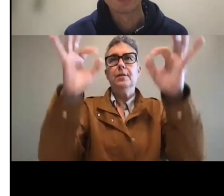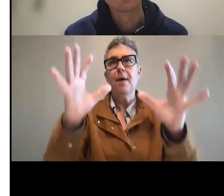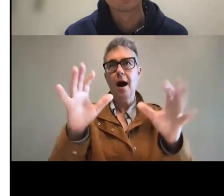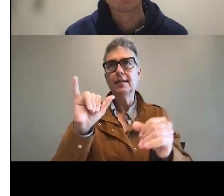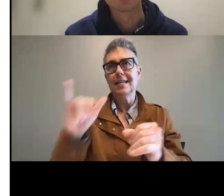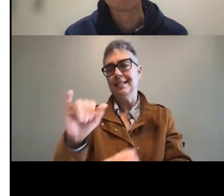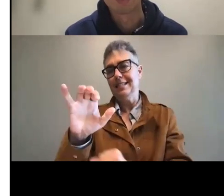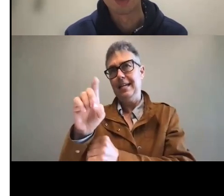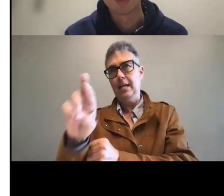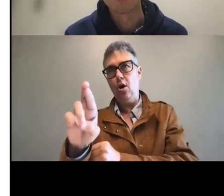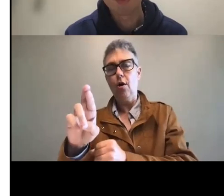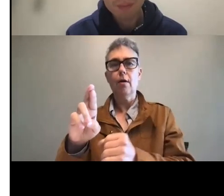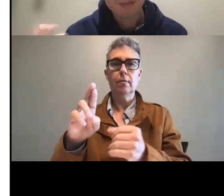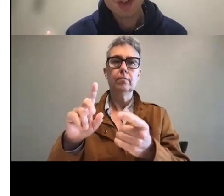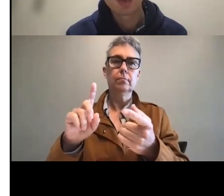so that